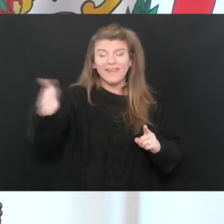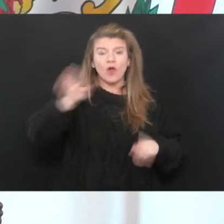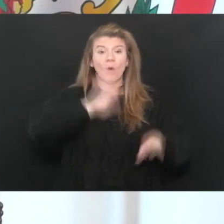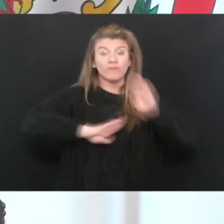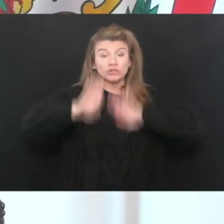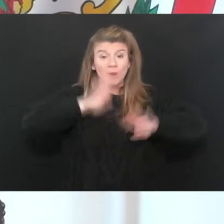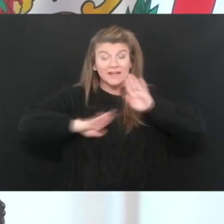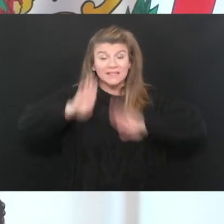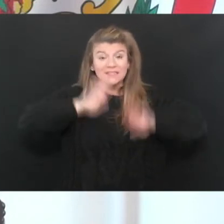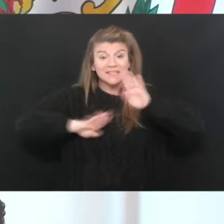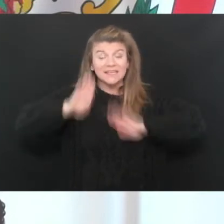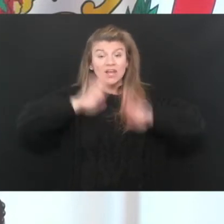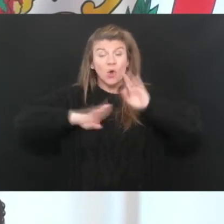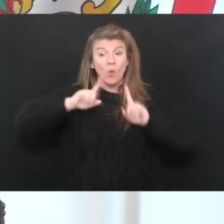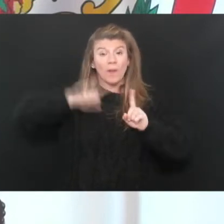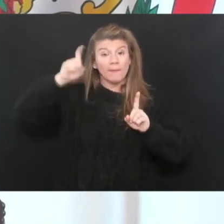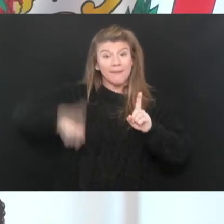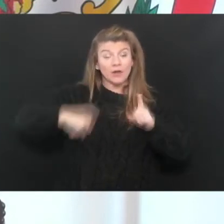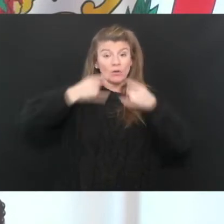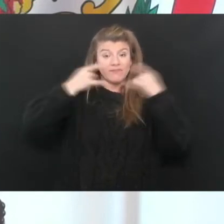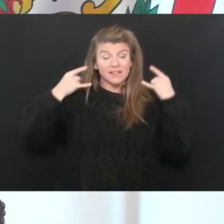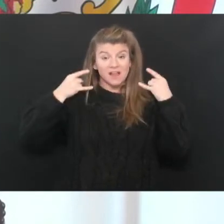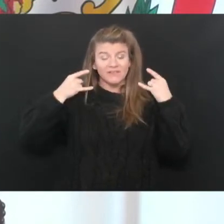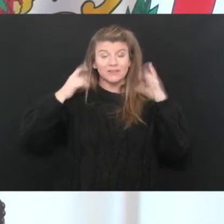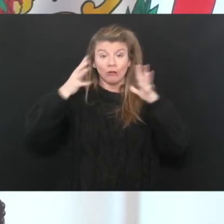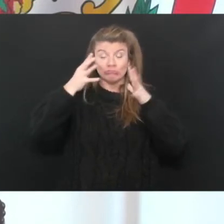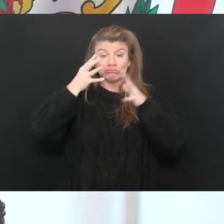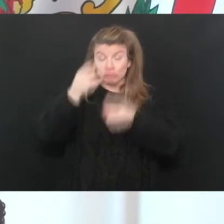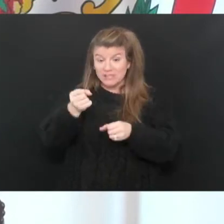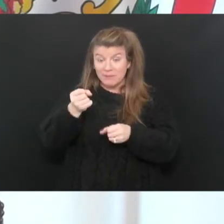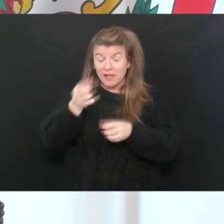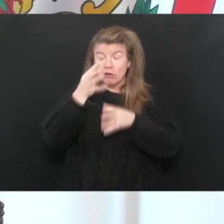frustrated with the mandatory face covering, trust me,